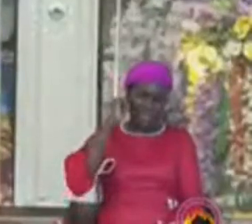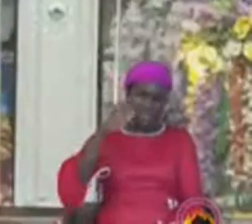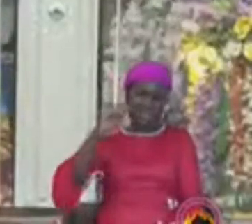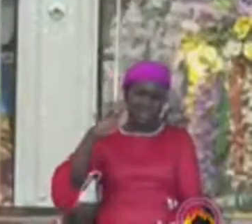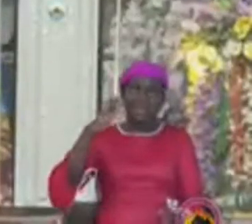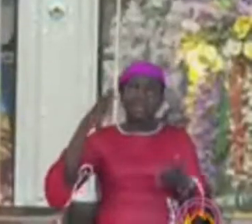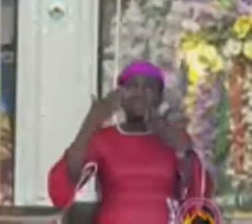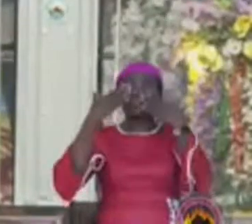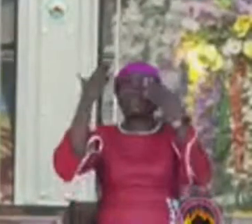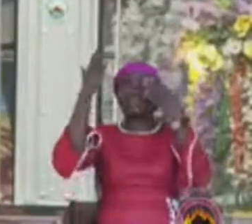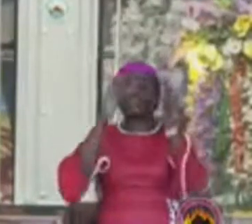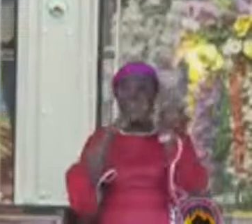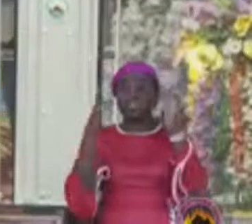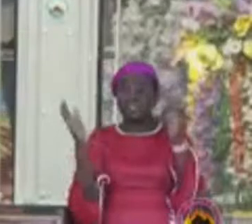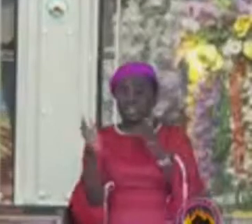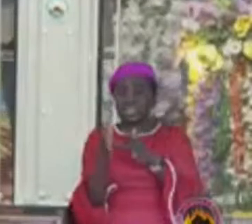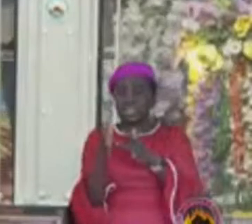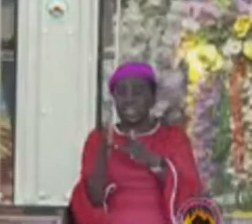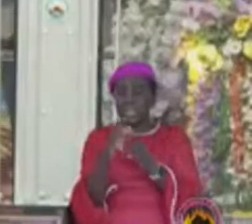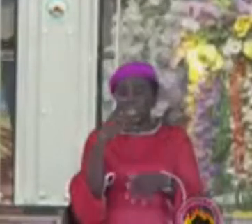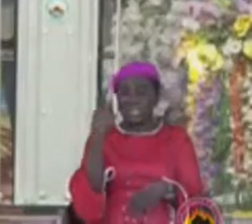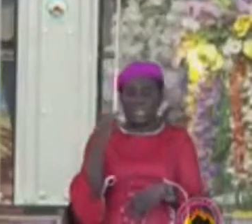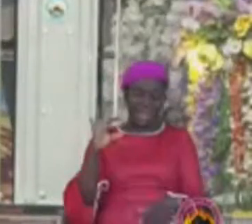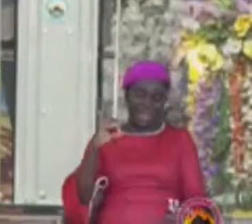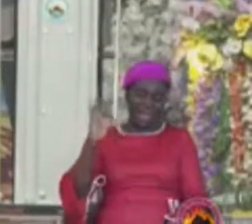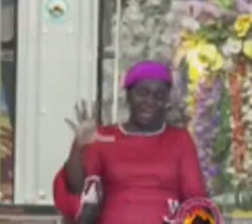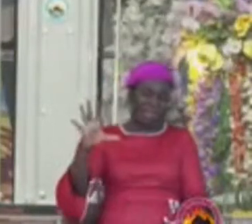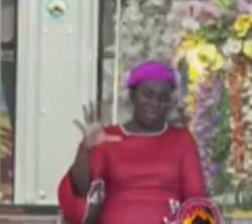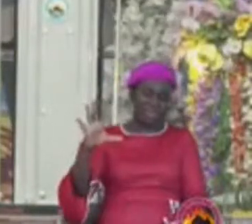Thank you, Jesus. The arrows.